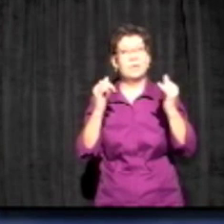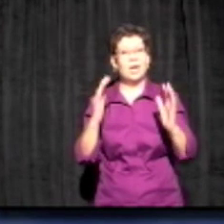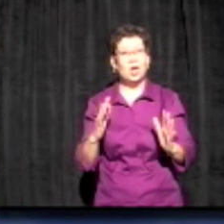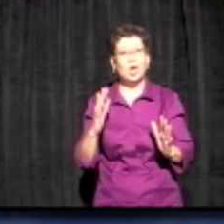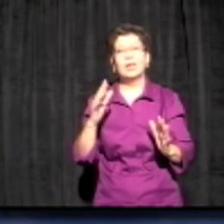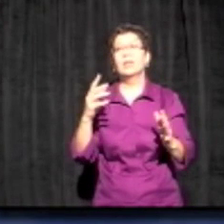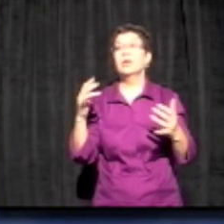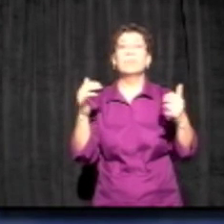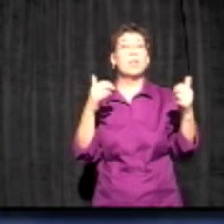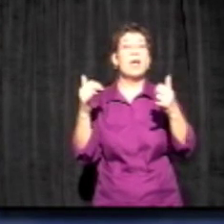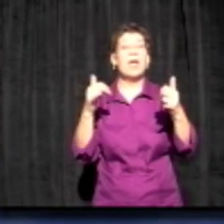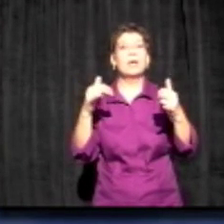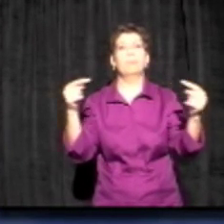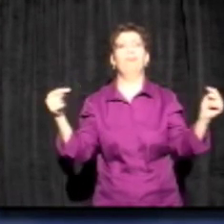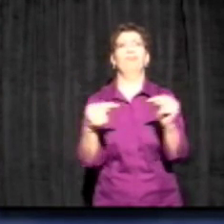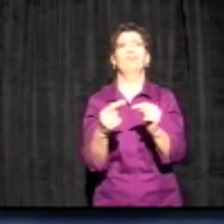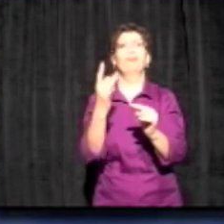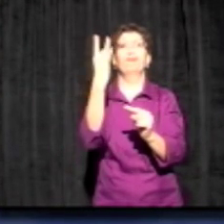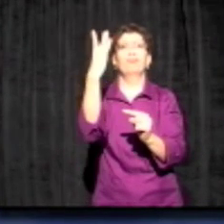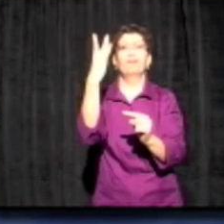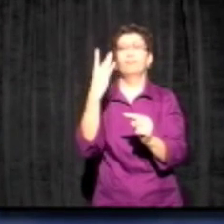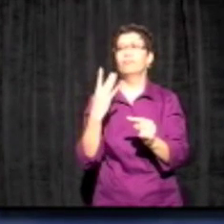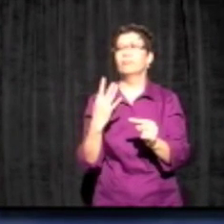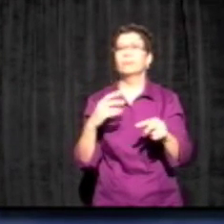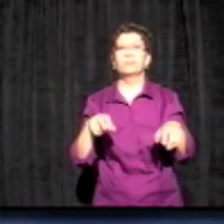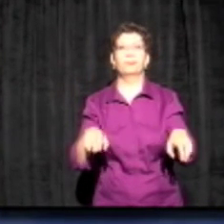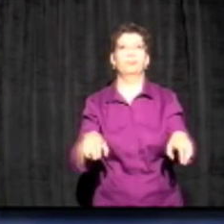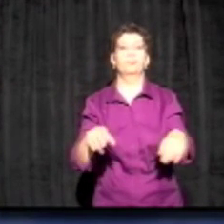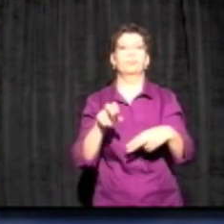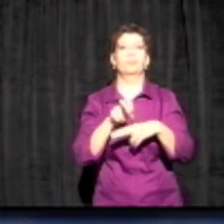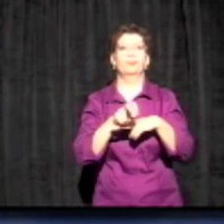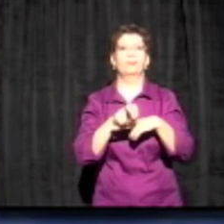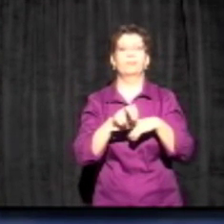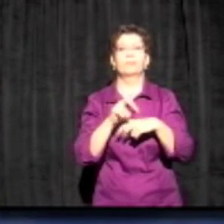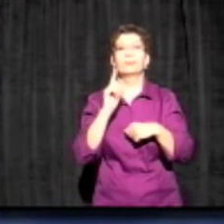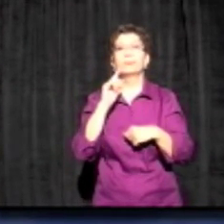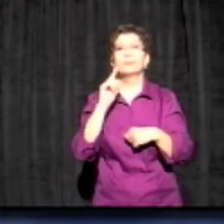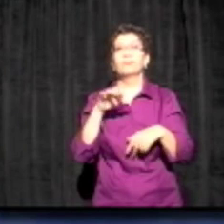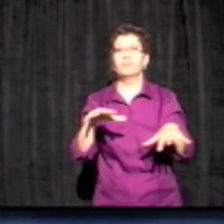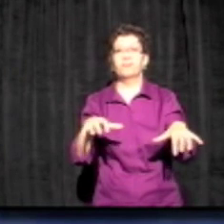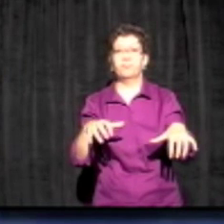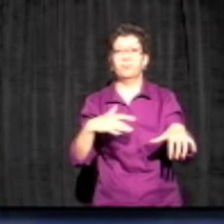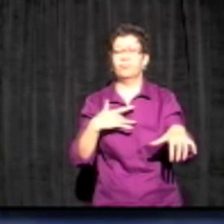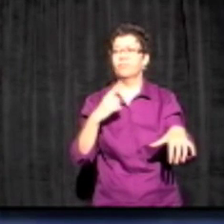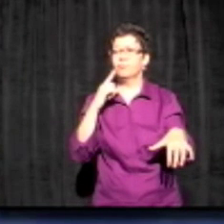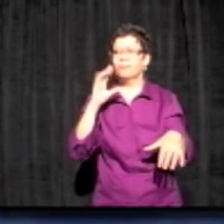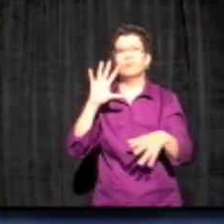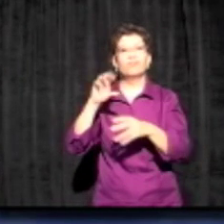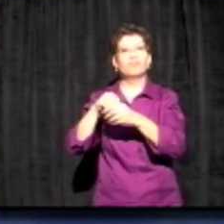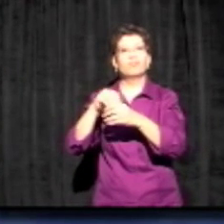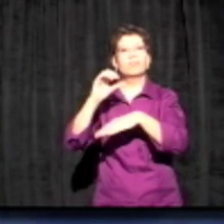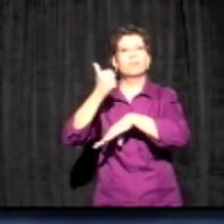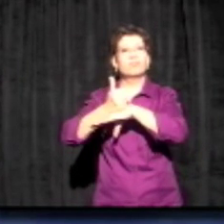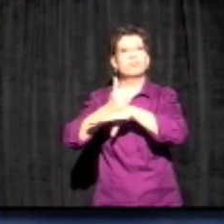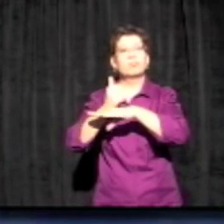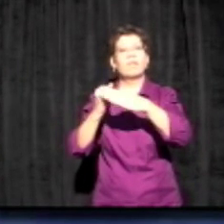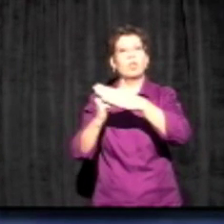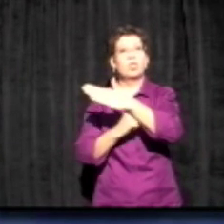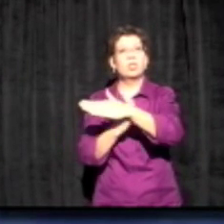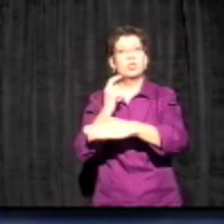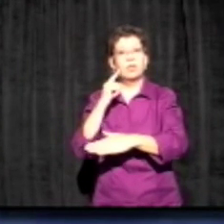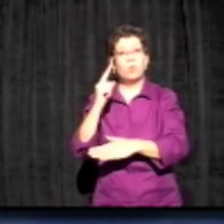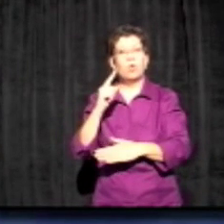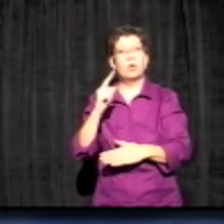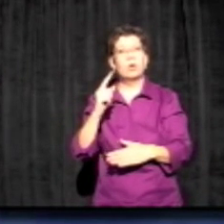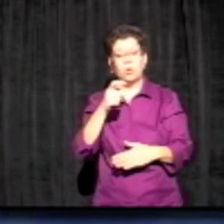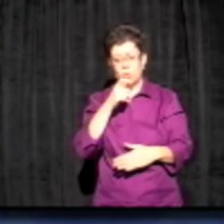on the field, and then dedicated his life to finding a cure for paralysis through the Bonacani Fund to Cure Paralysis. And